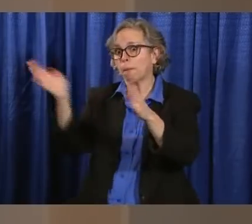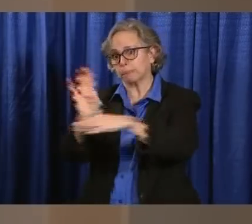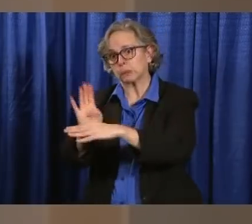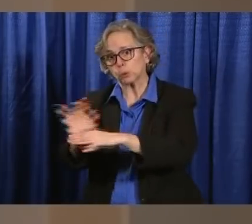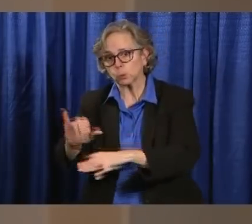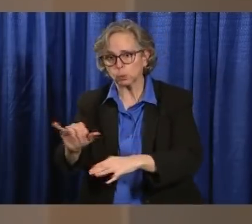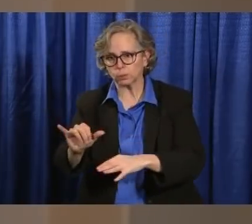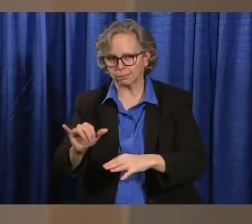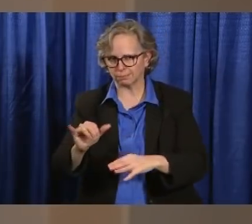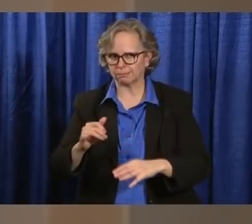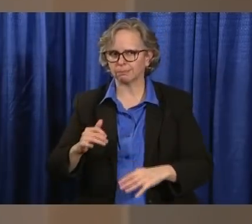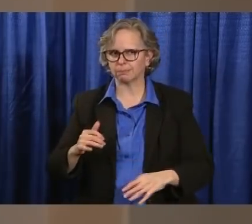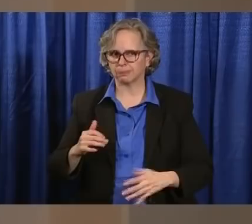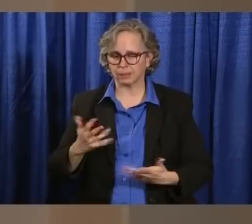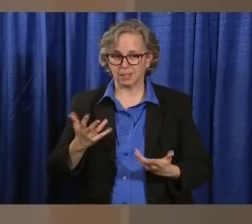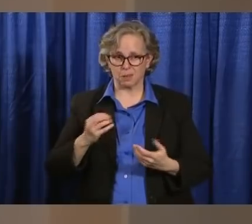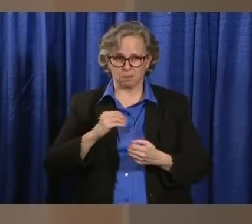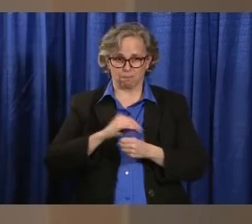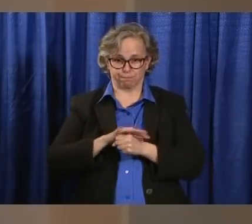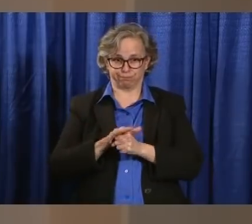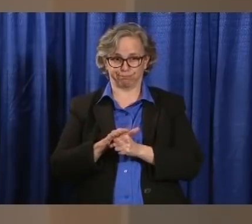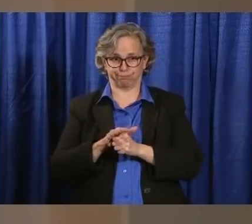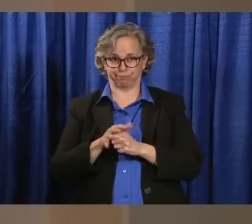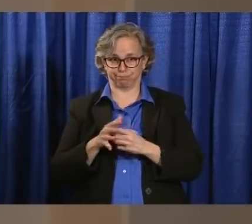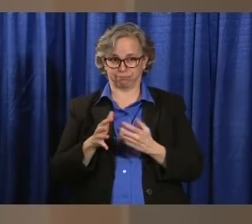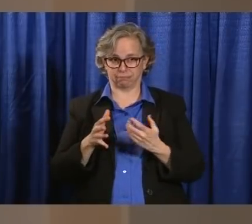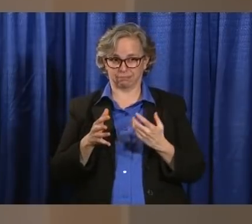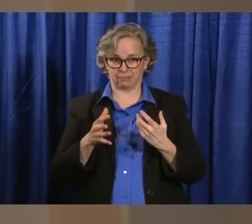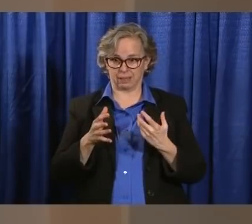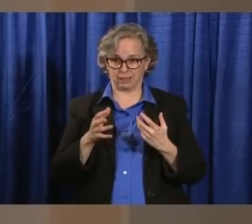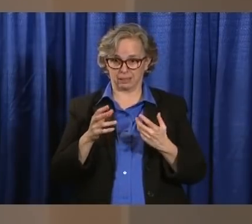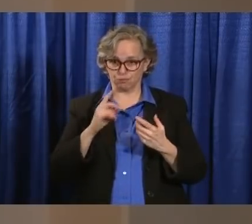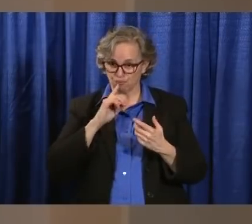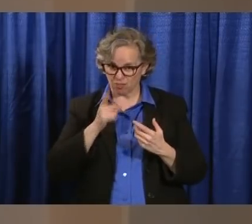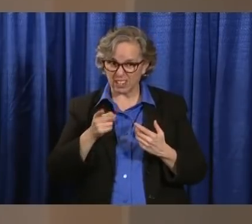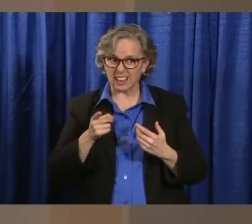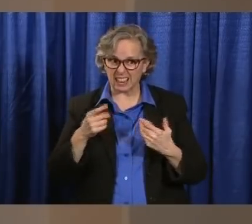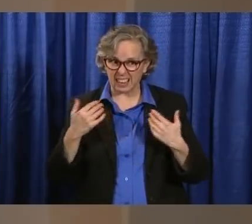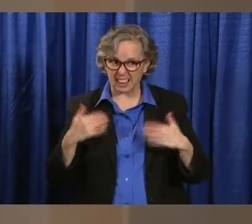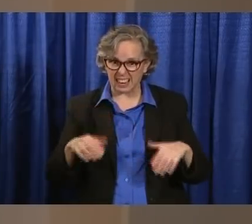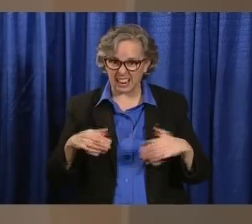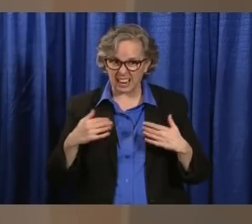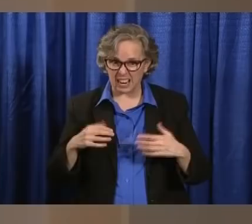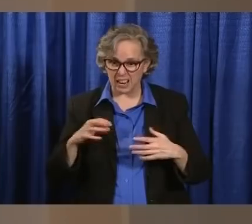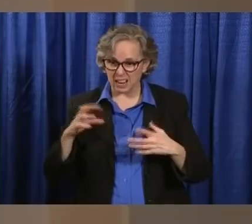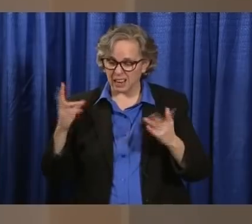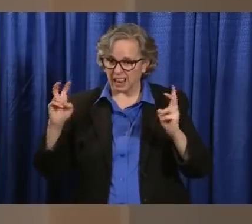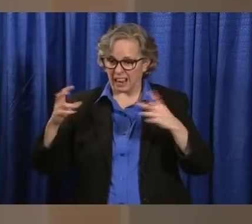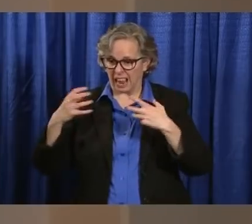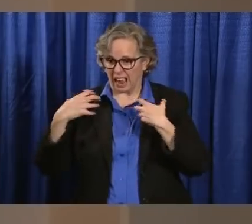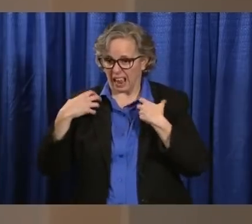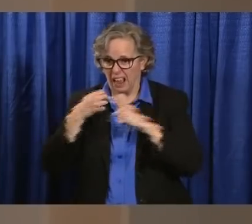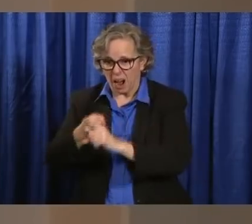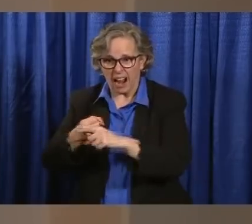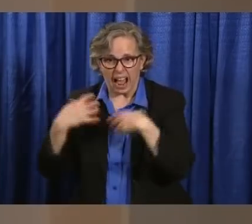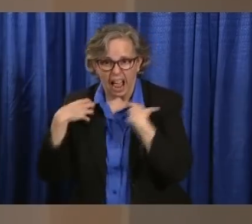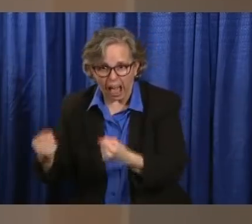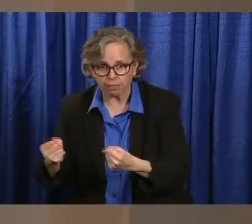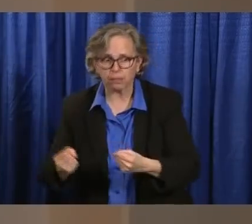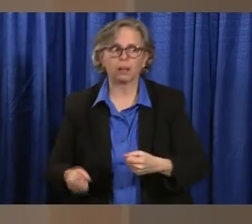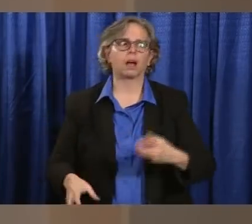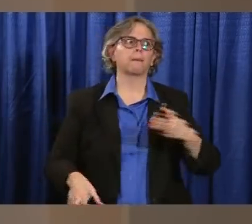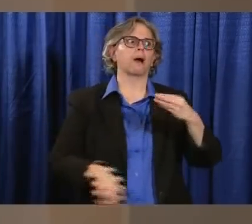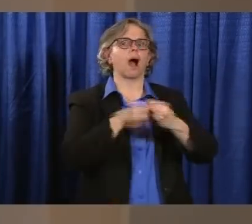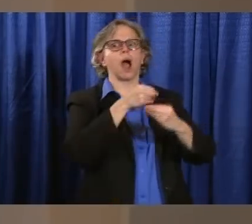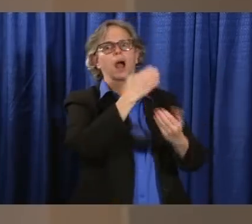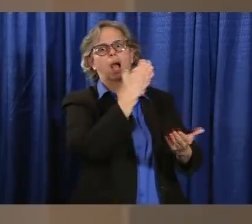virus, it is an economic virus on us all. And the fight to help get us through it on all those fronts is